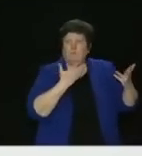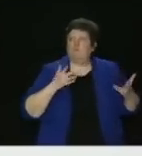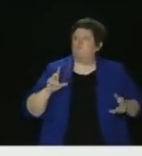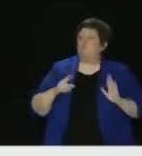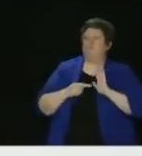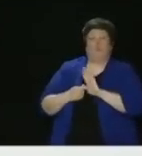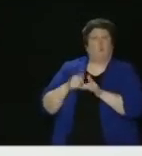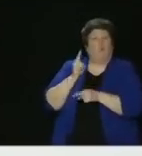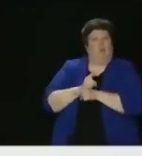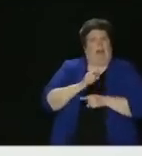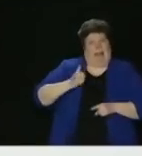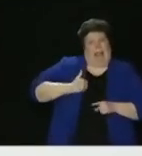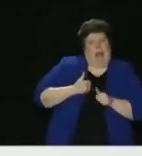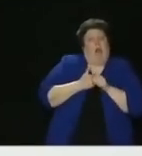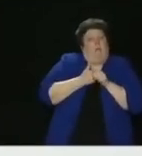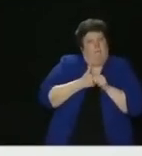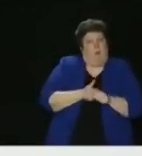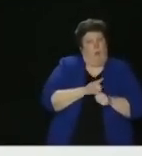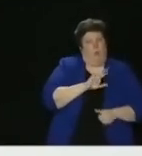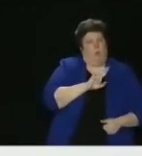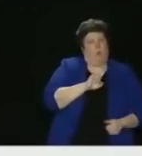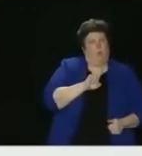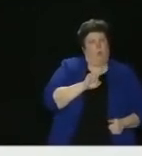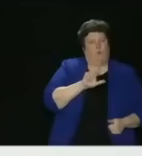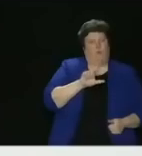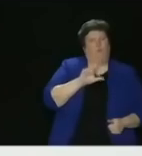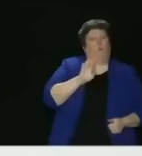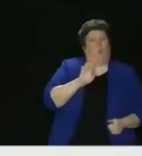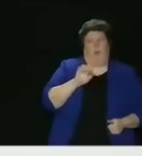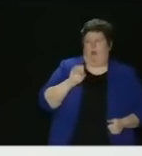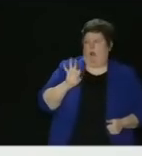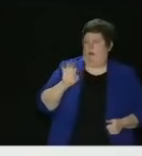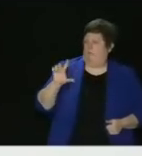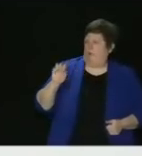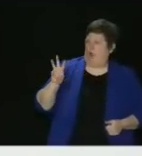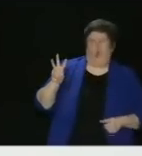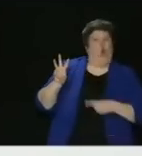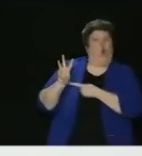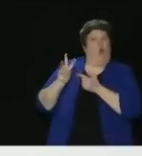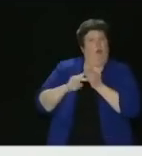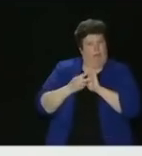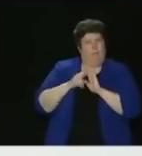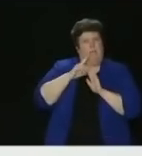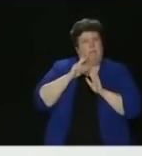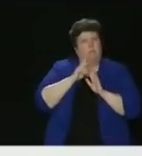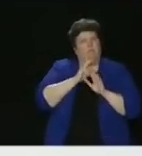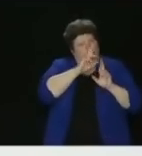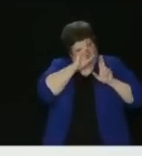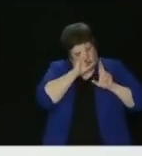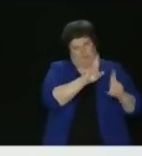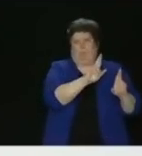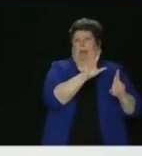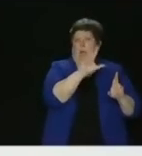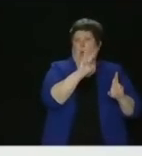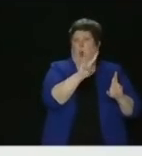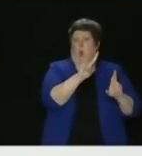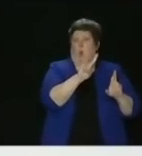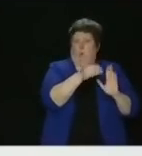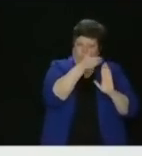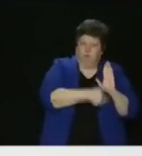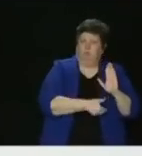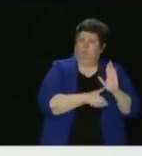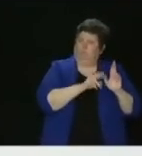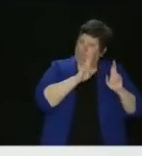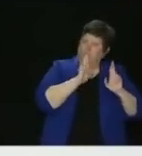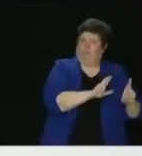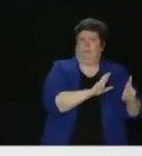of law. Well, yes, we do in this country encourage peaceful protests. We encourage people